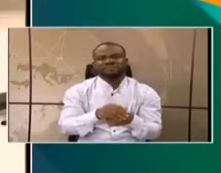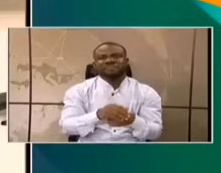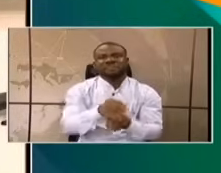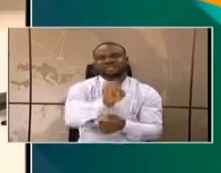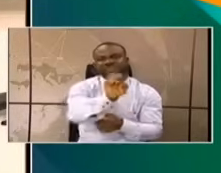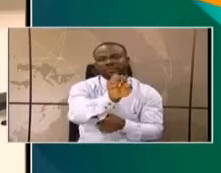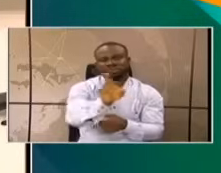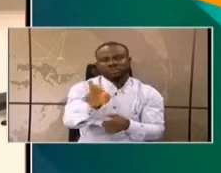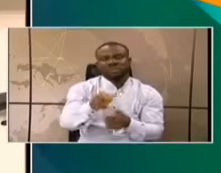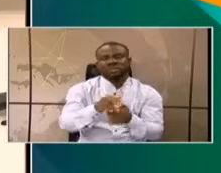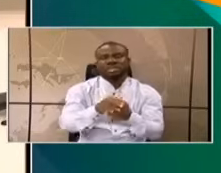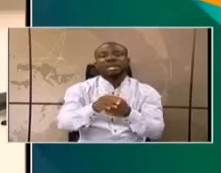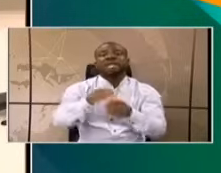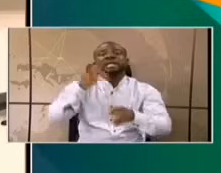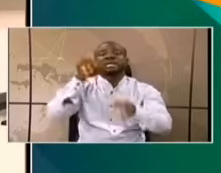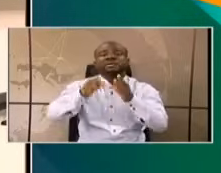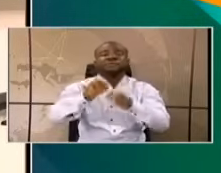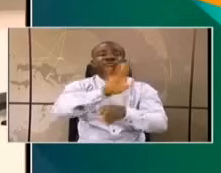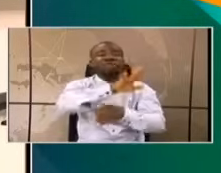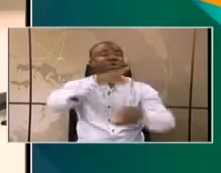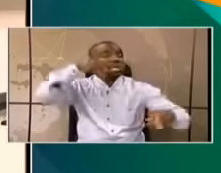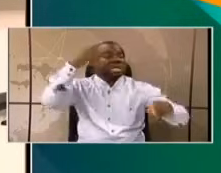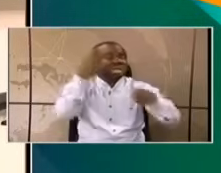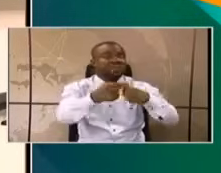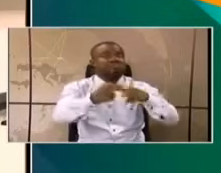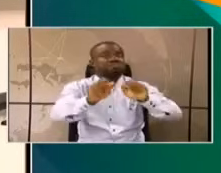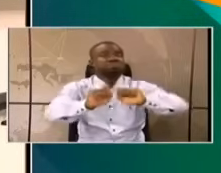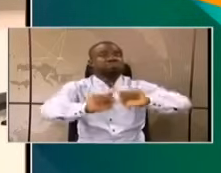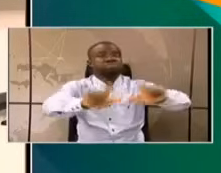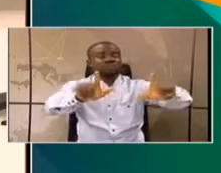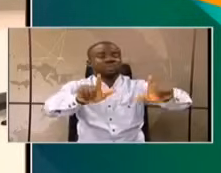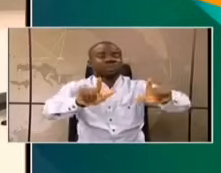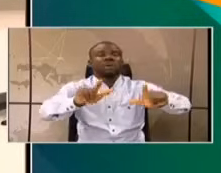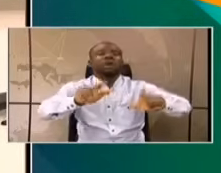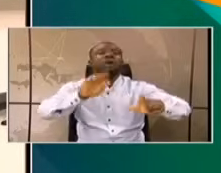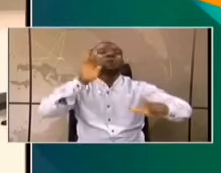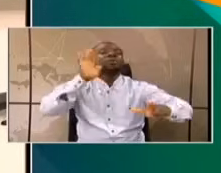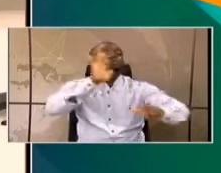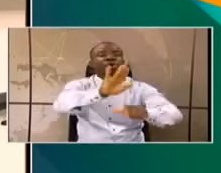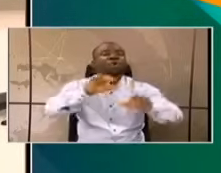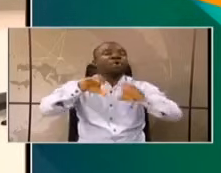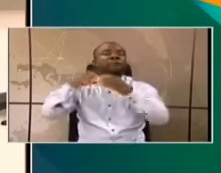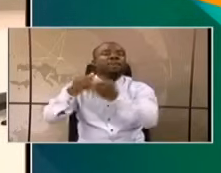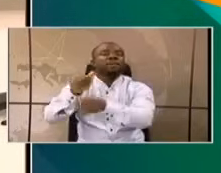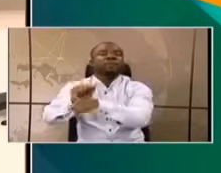It's a daybreak. The bow dia nana. Captain Smart. Yeah, the bow company din.